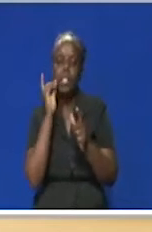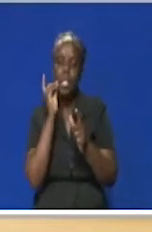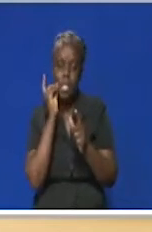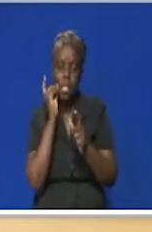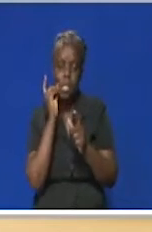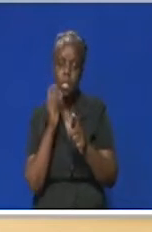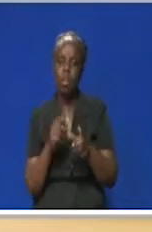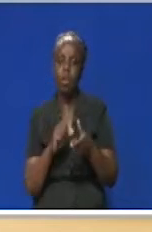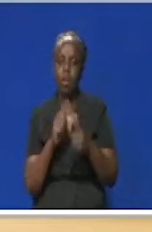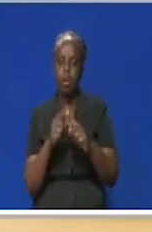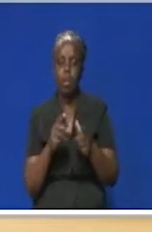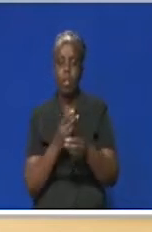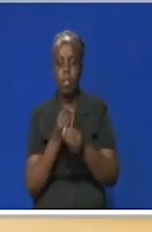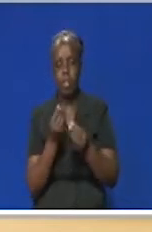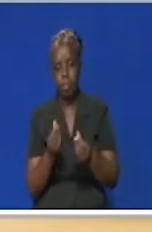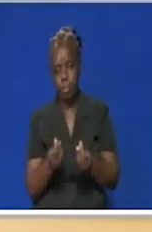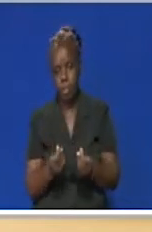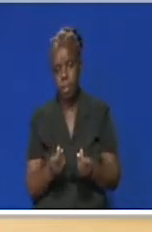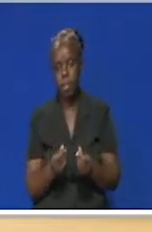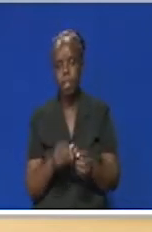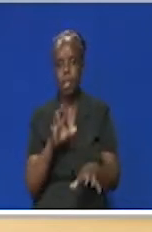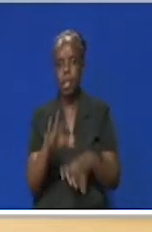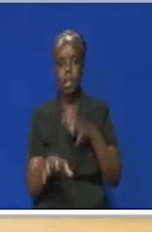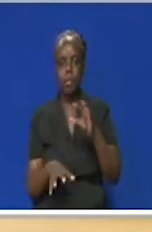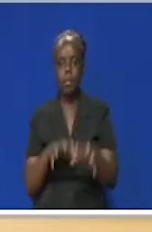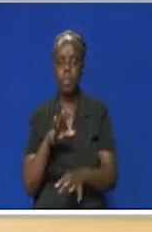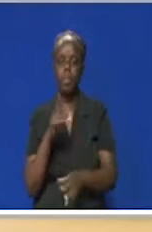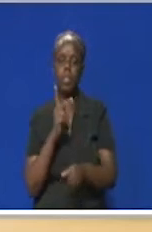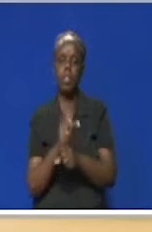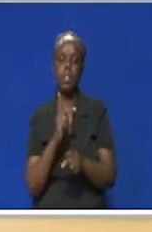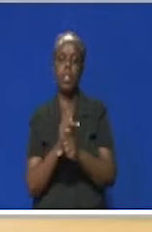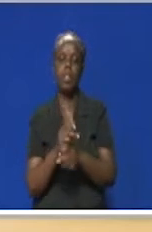or simply animals that are kept at